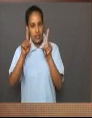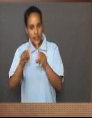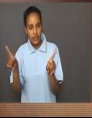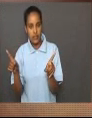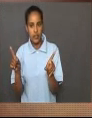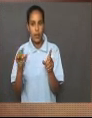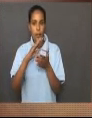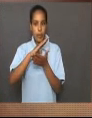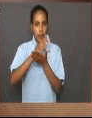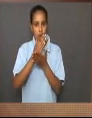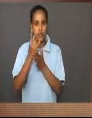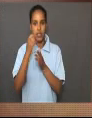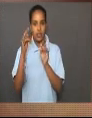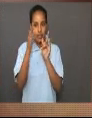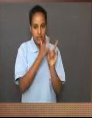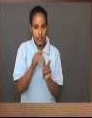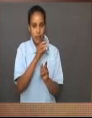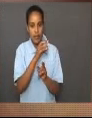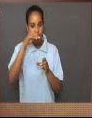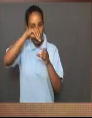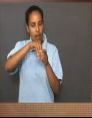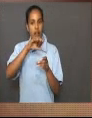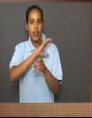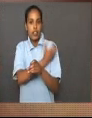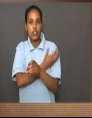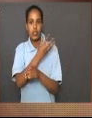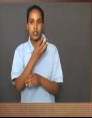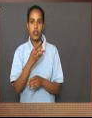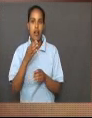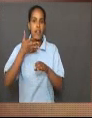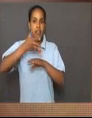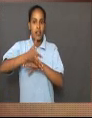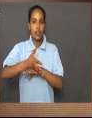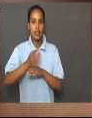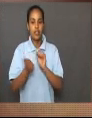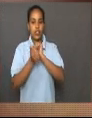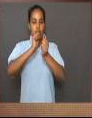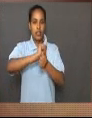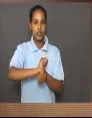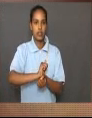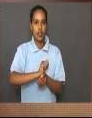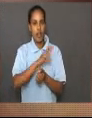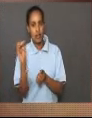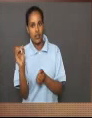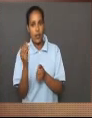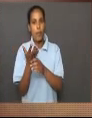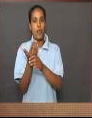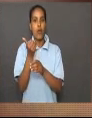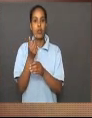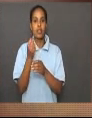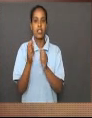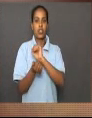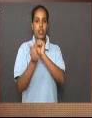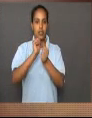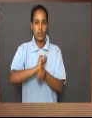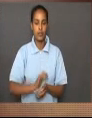difference between the system's internal energy after the change and before the